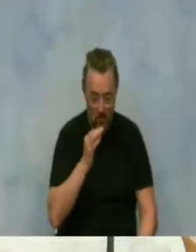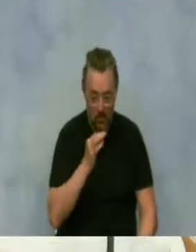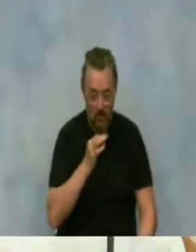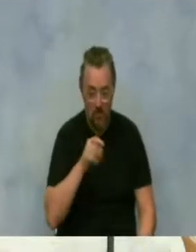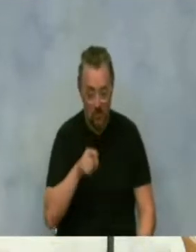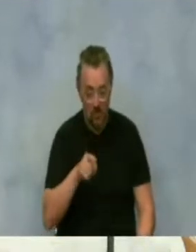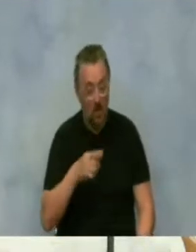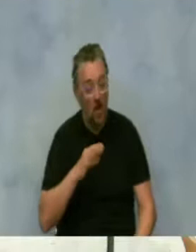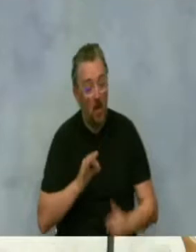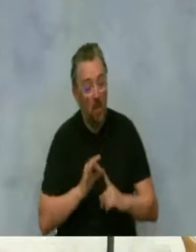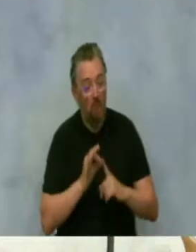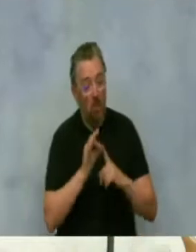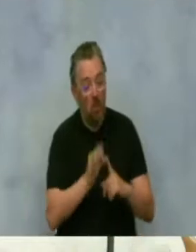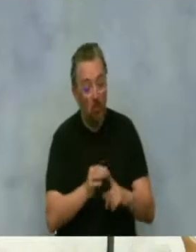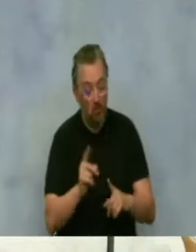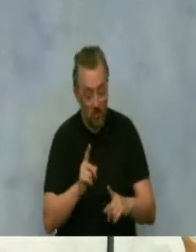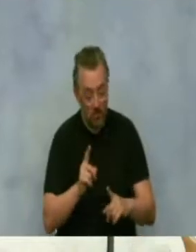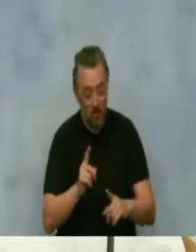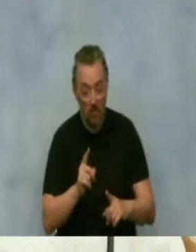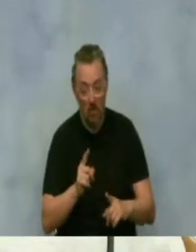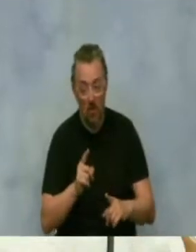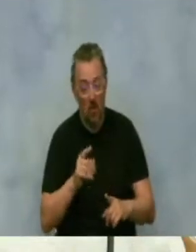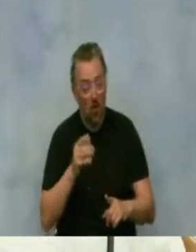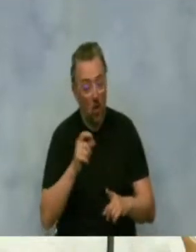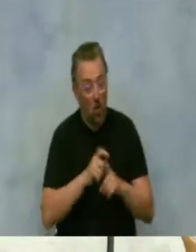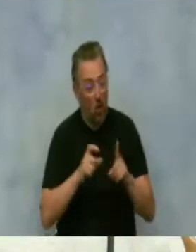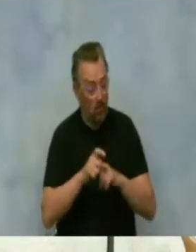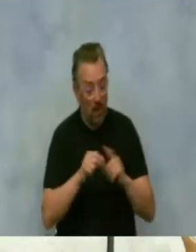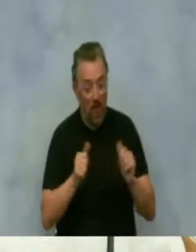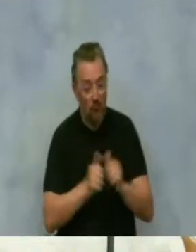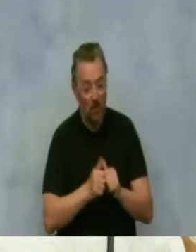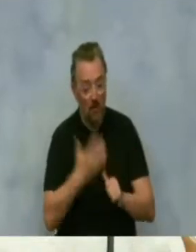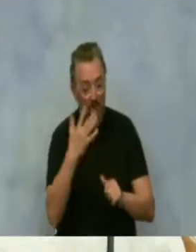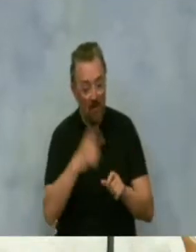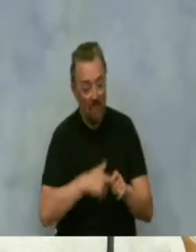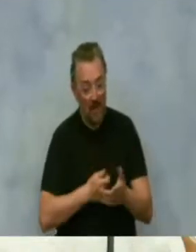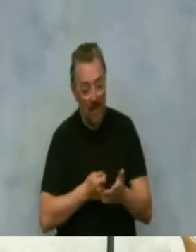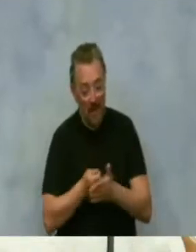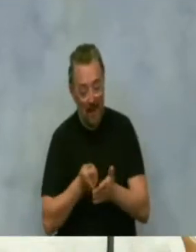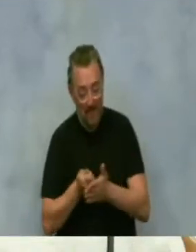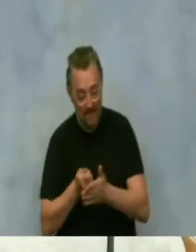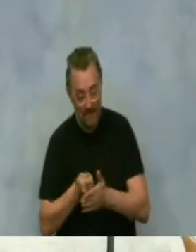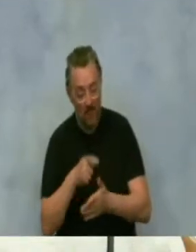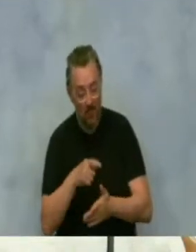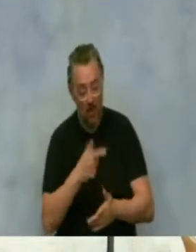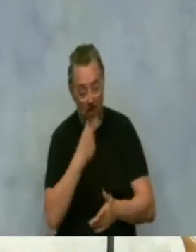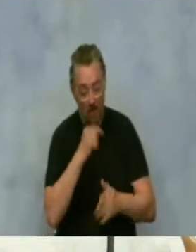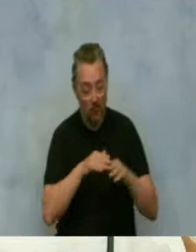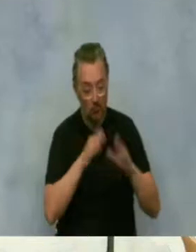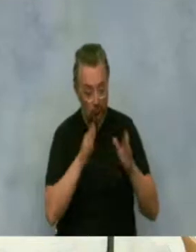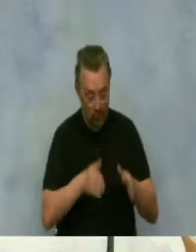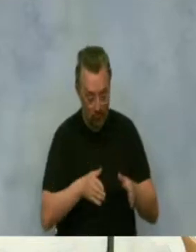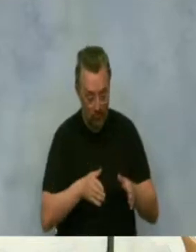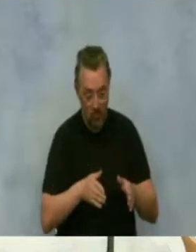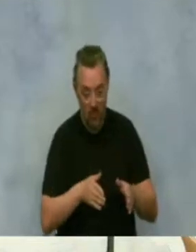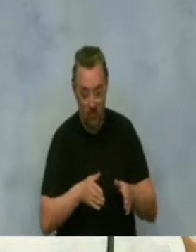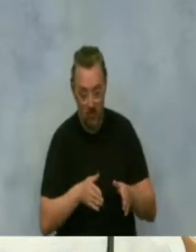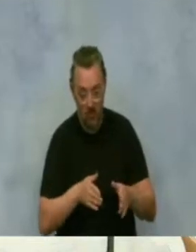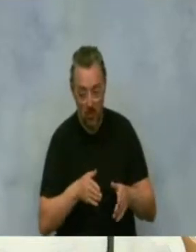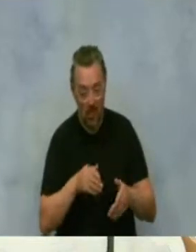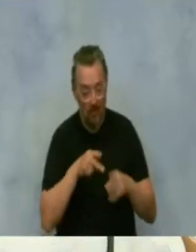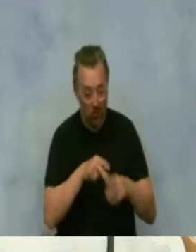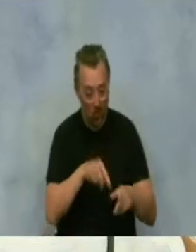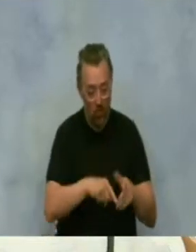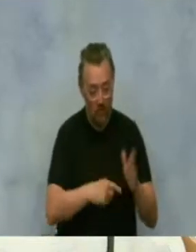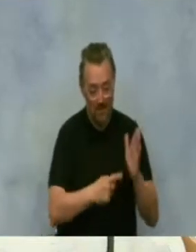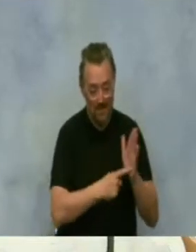therefore proposed that the committee agree to the 5-year lease to the Men's Shed on the terms and conditions set out in